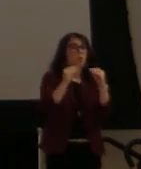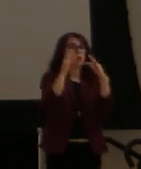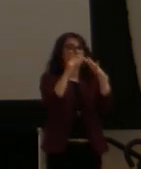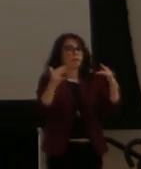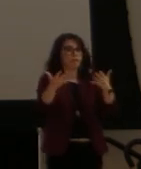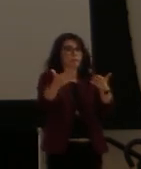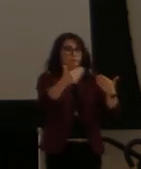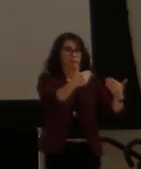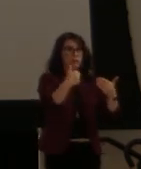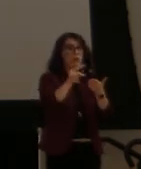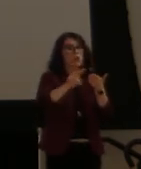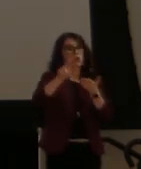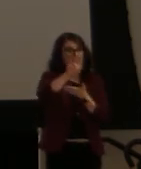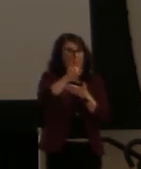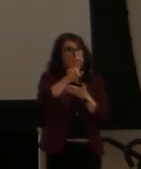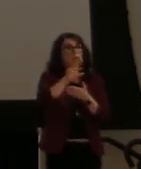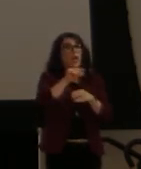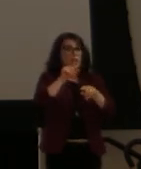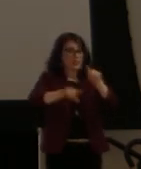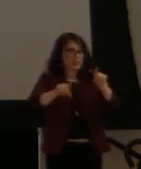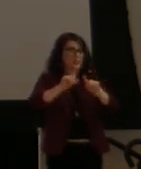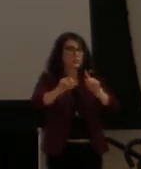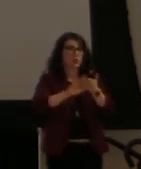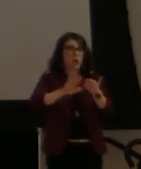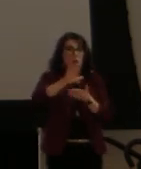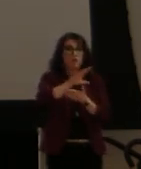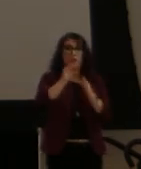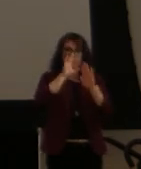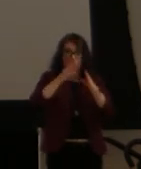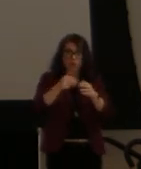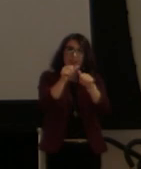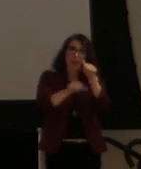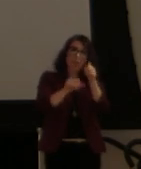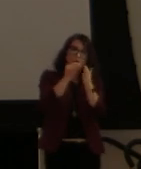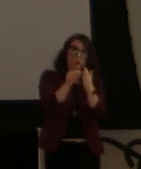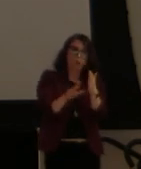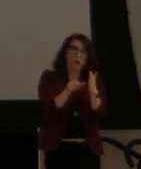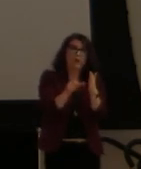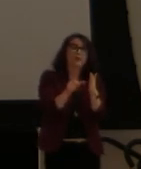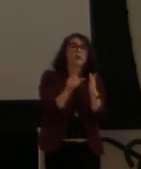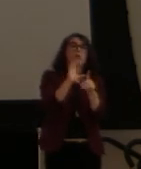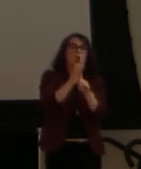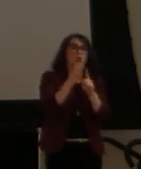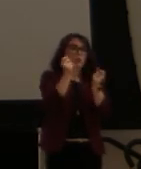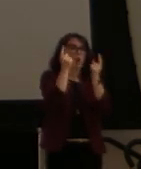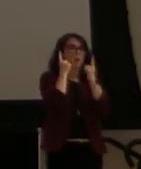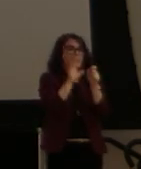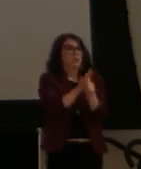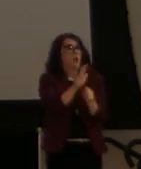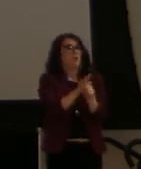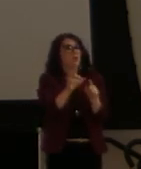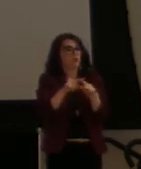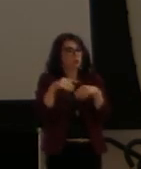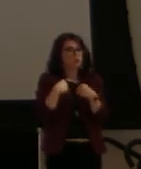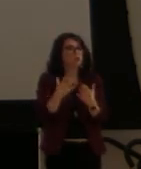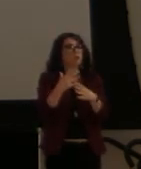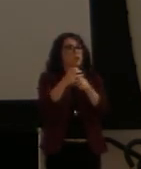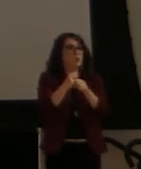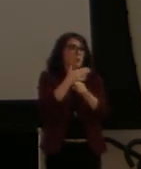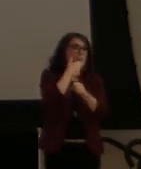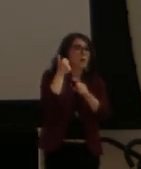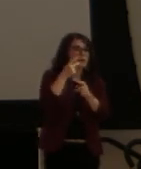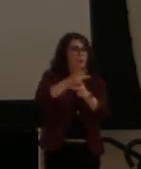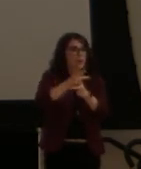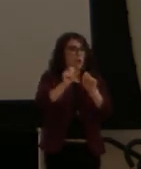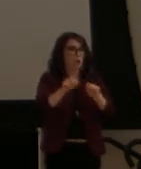AHC colleges and to focus on making sure every student is culturally competent to give the best care possible to all members